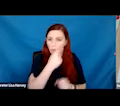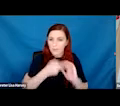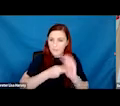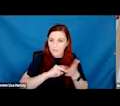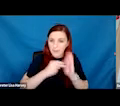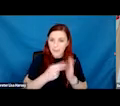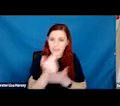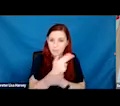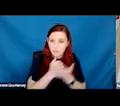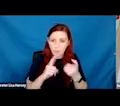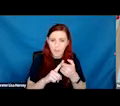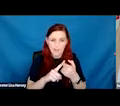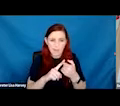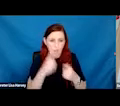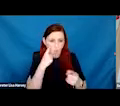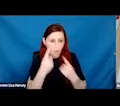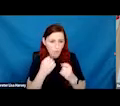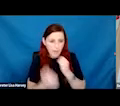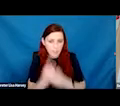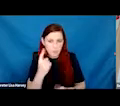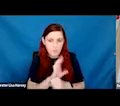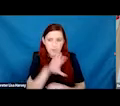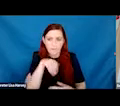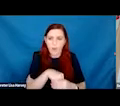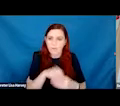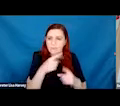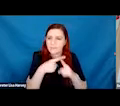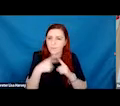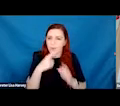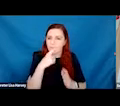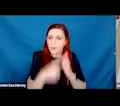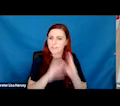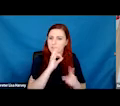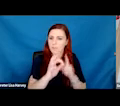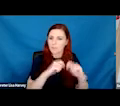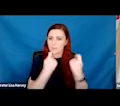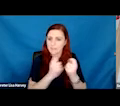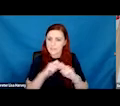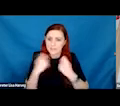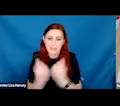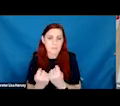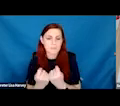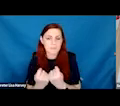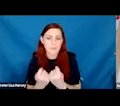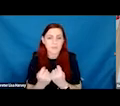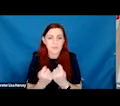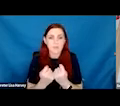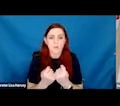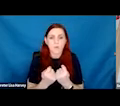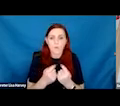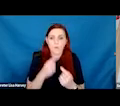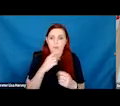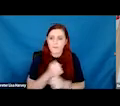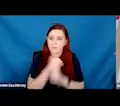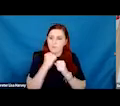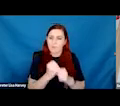access snagging, and participating in multidisciplinary teams when various plans are being developed. So I've developed a strong rapport with